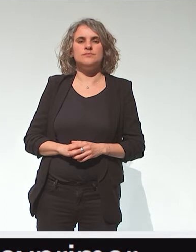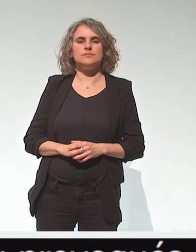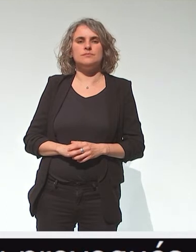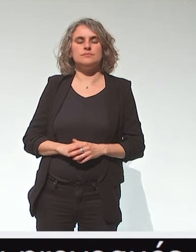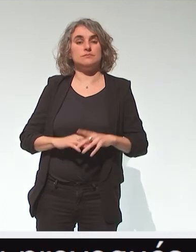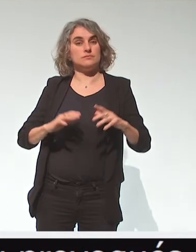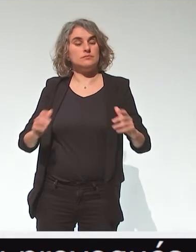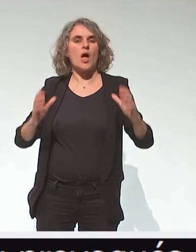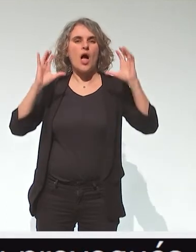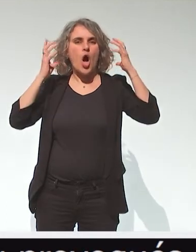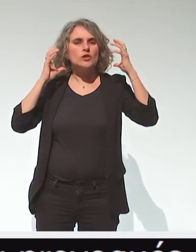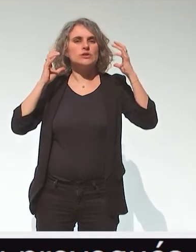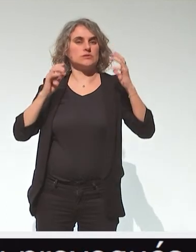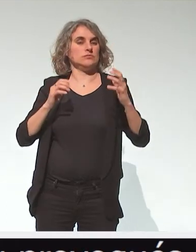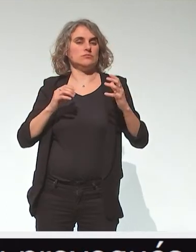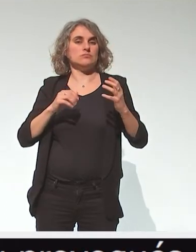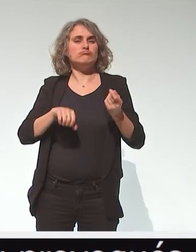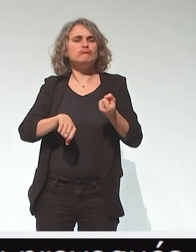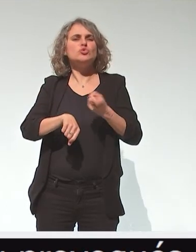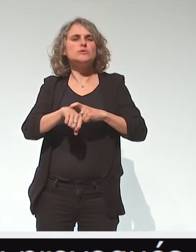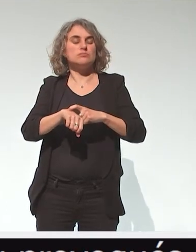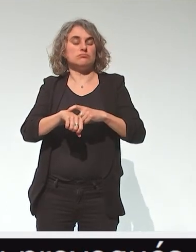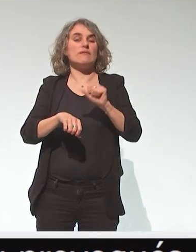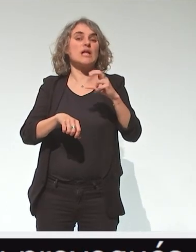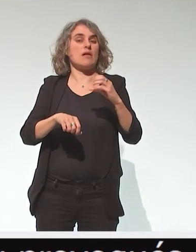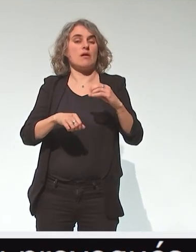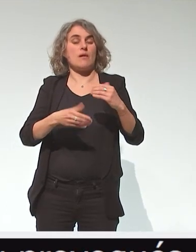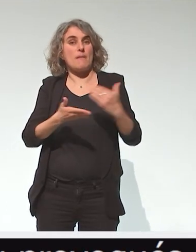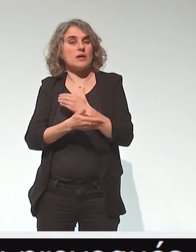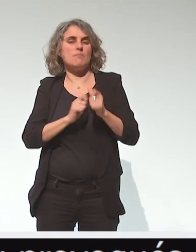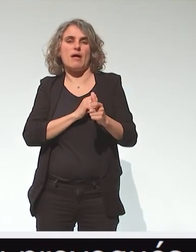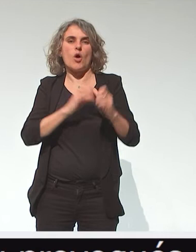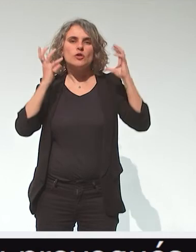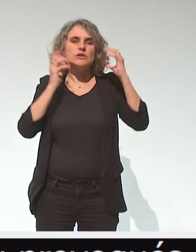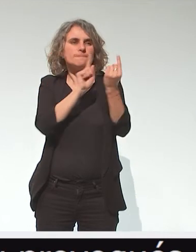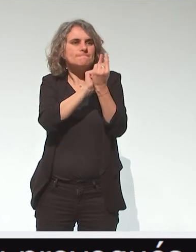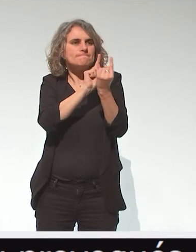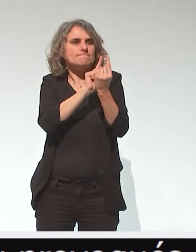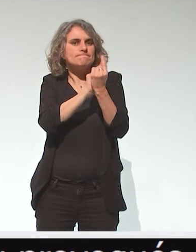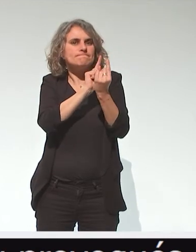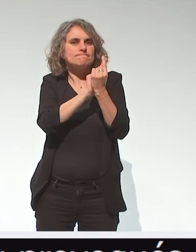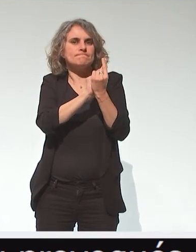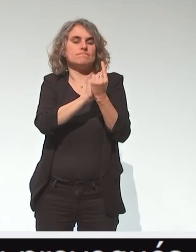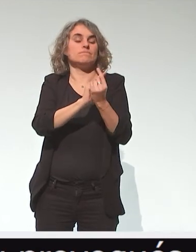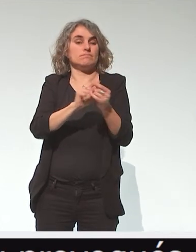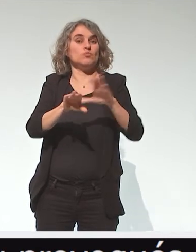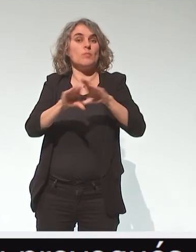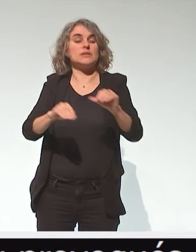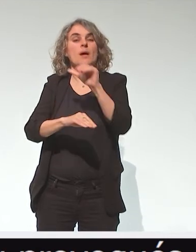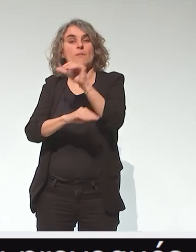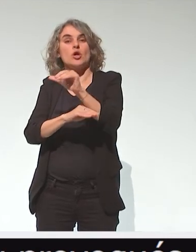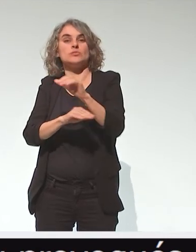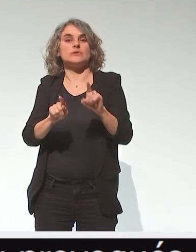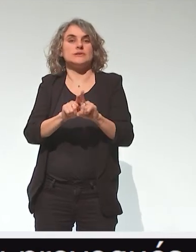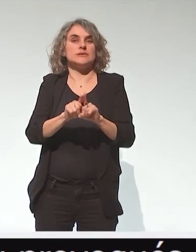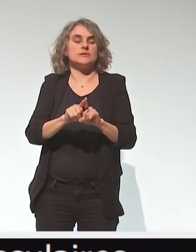cerebral vascular problems. So I had a re-education after my stroke,